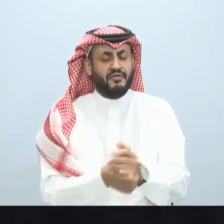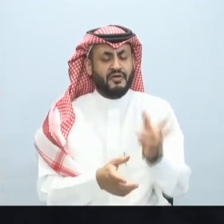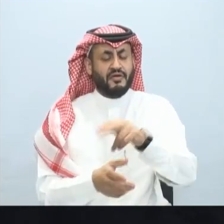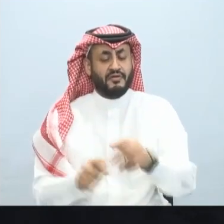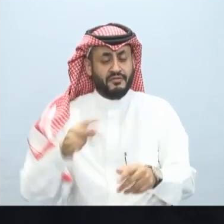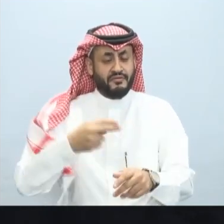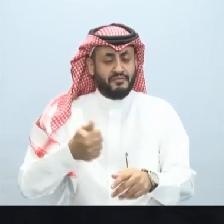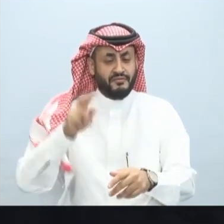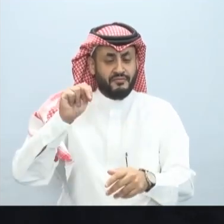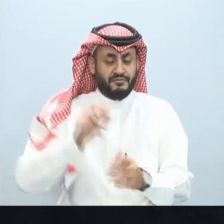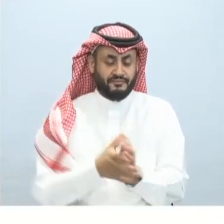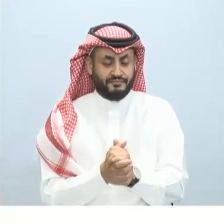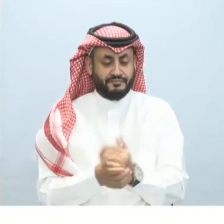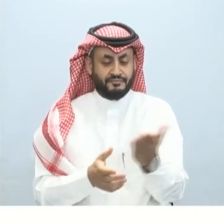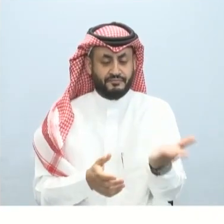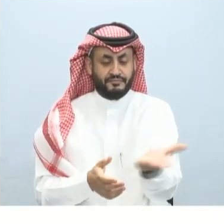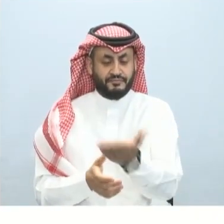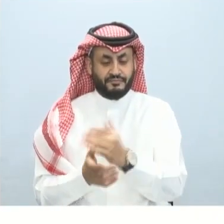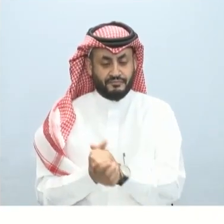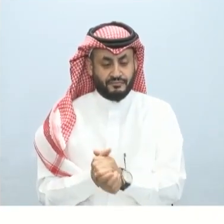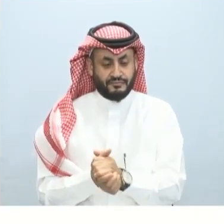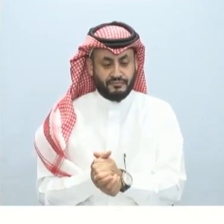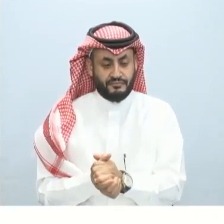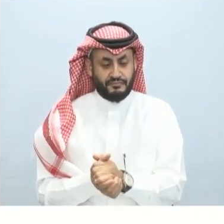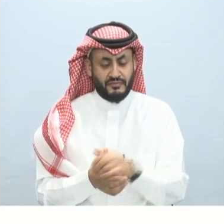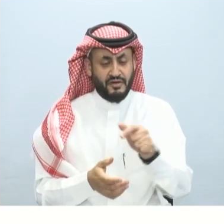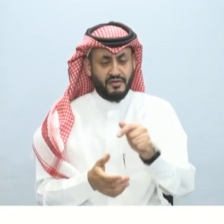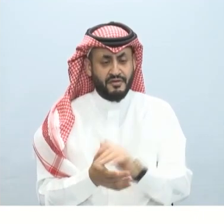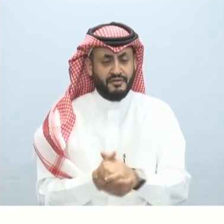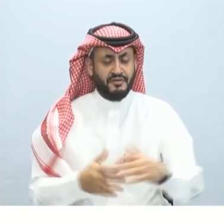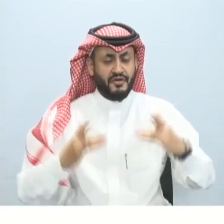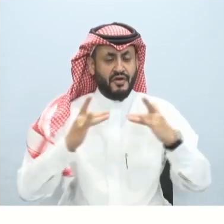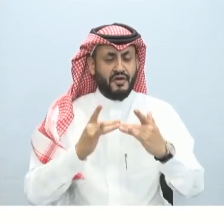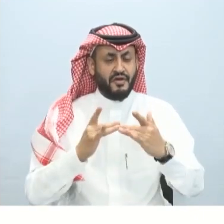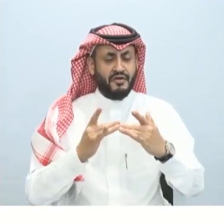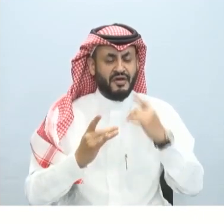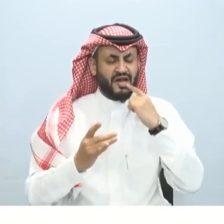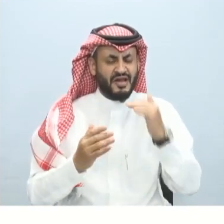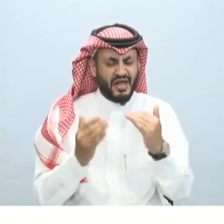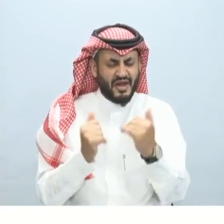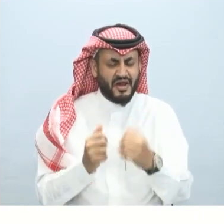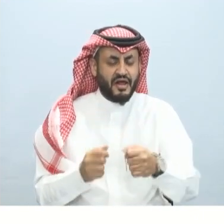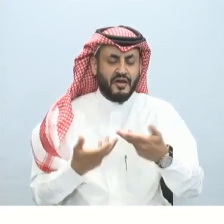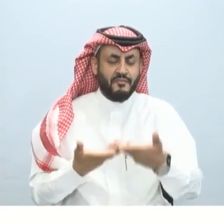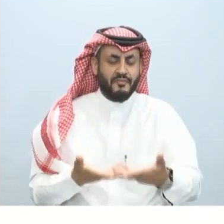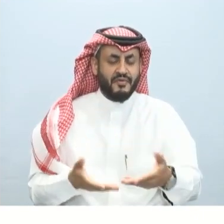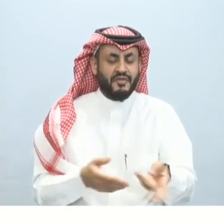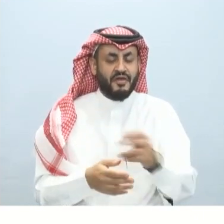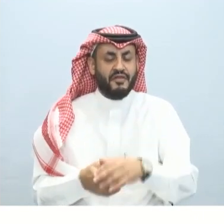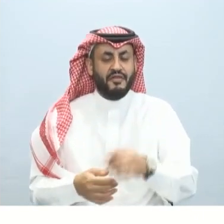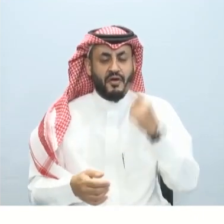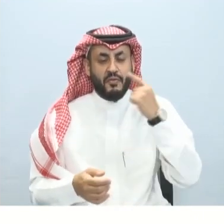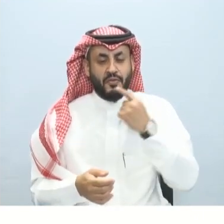usual, than. For example, this red couch is less comfortable than the white one.